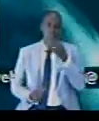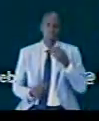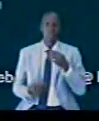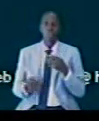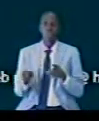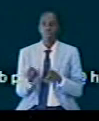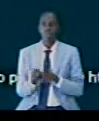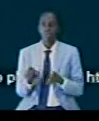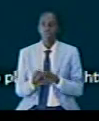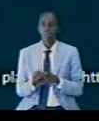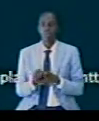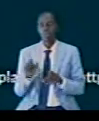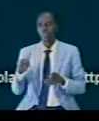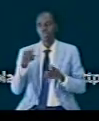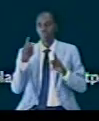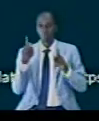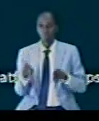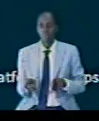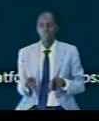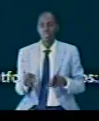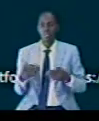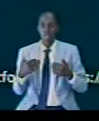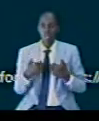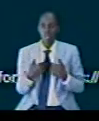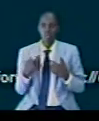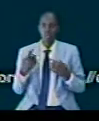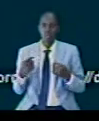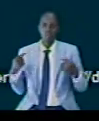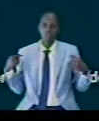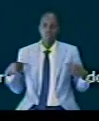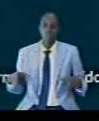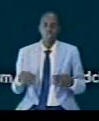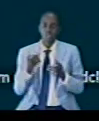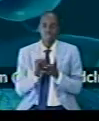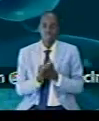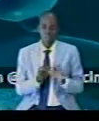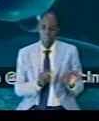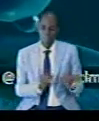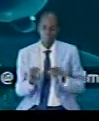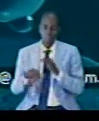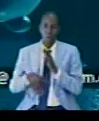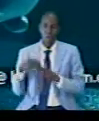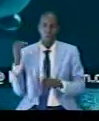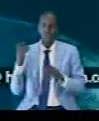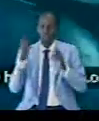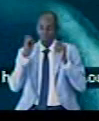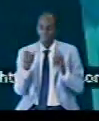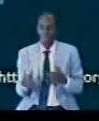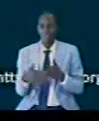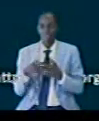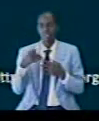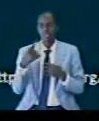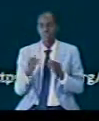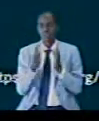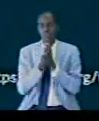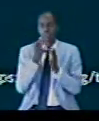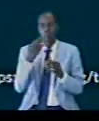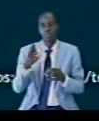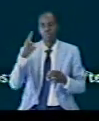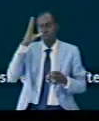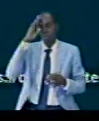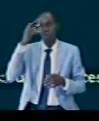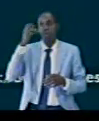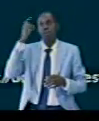Omowumi Kehinde had ulcer pain that left immediately after the prayer of the man of